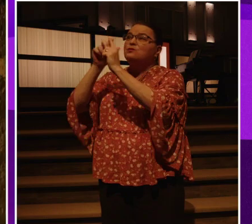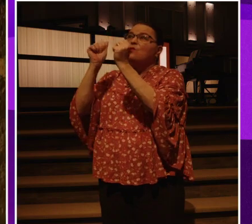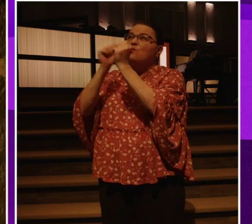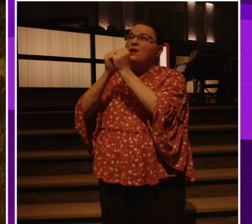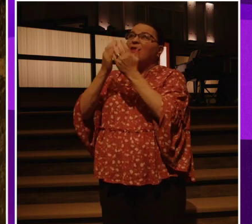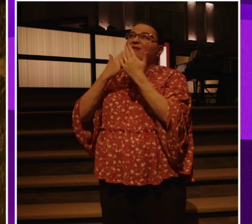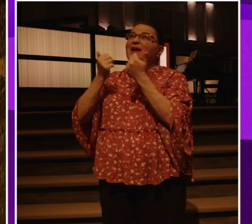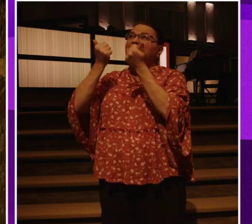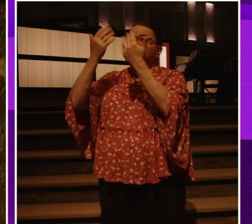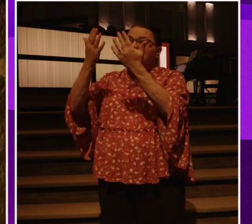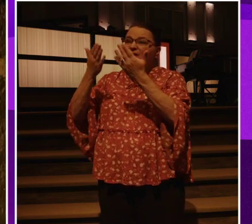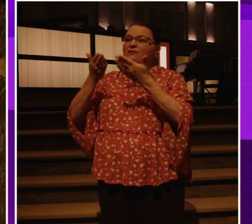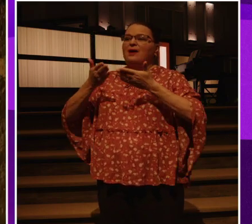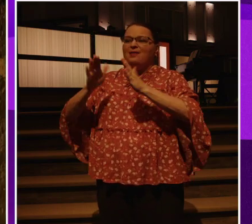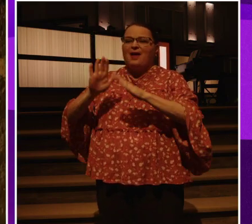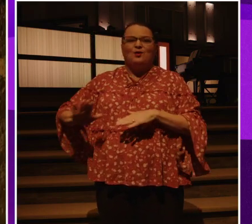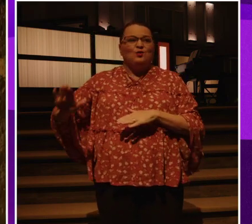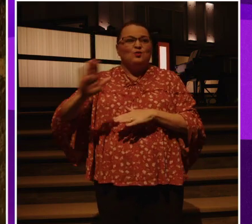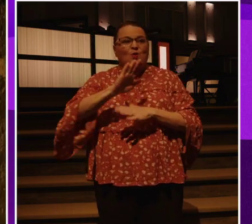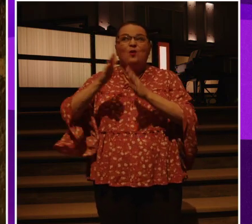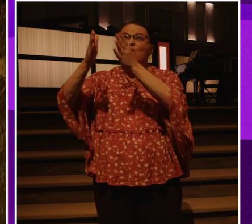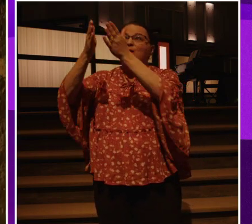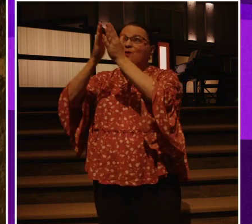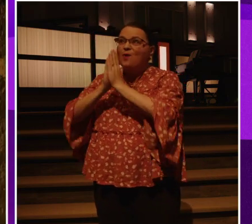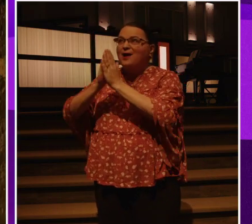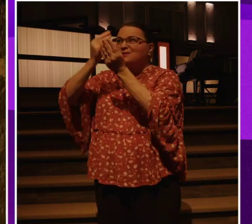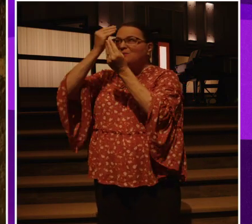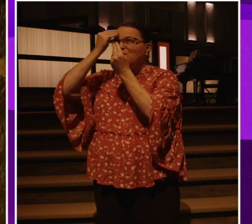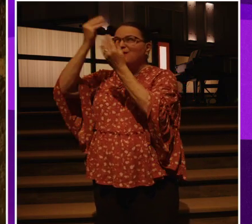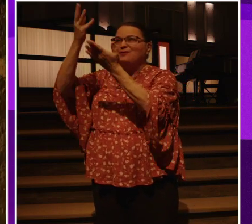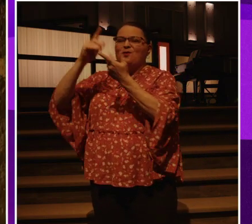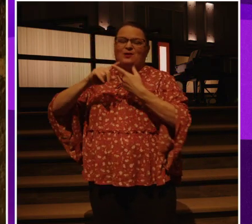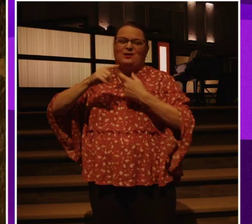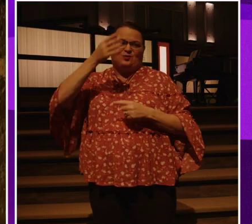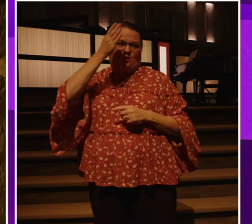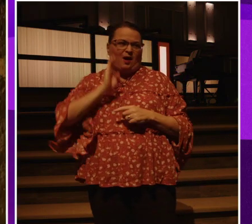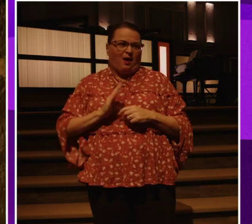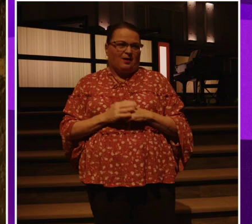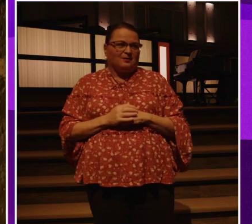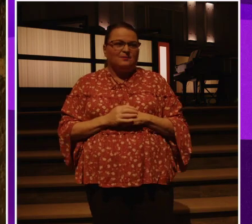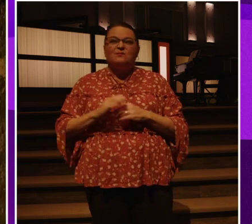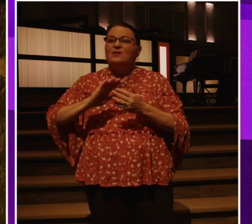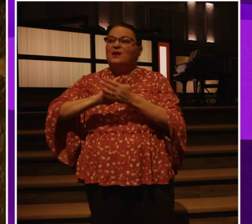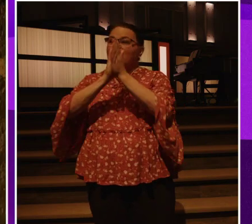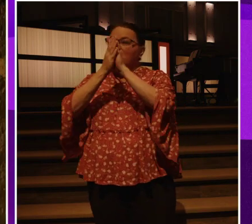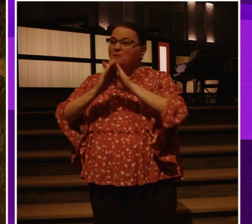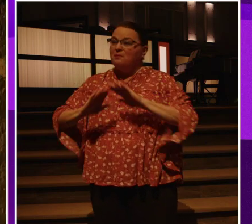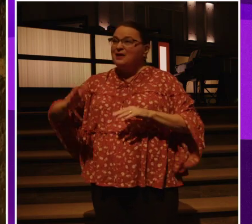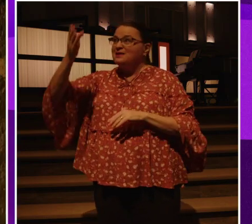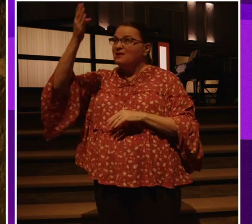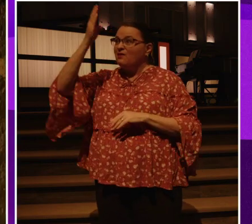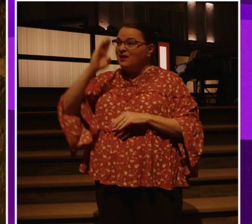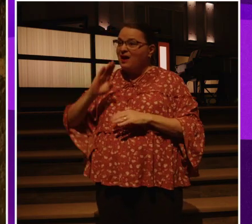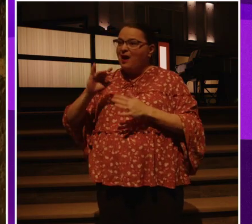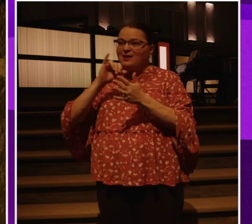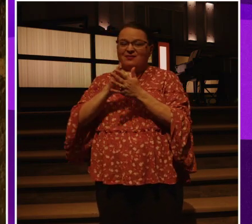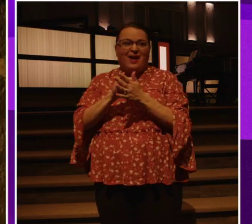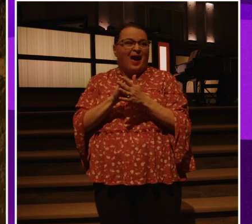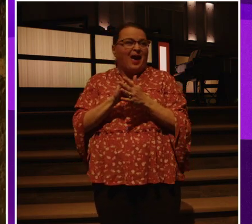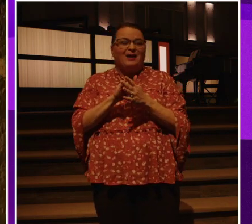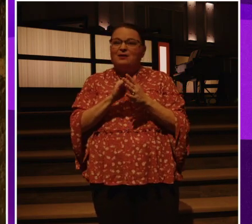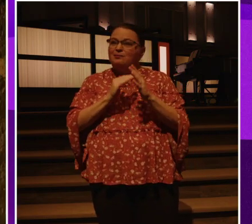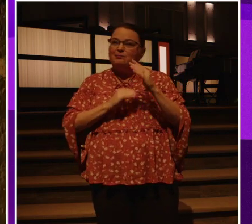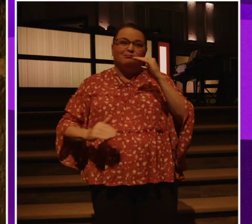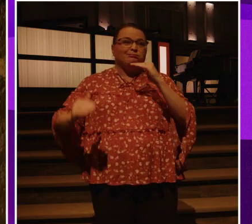thanksgiving, let your request be made known to God. And the peace of God, which surpasses